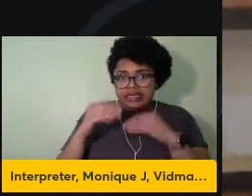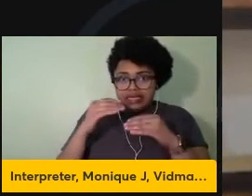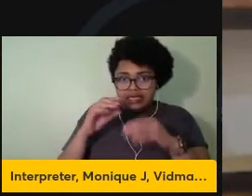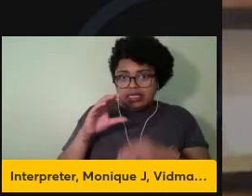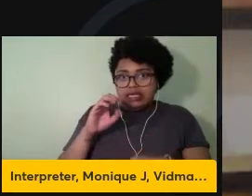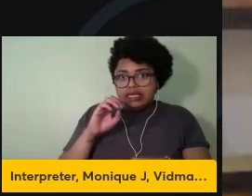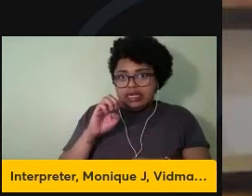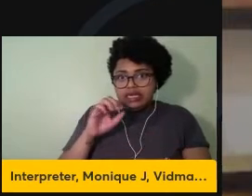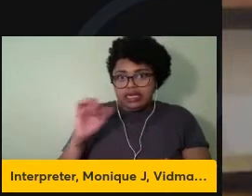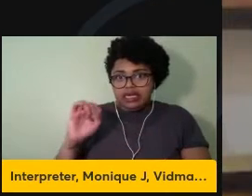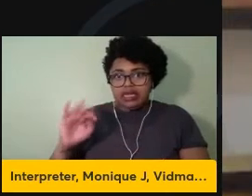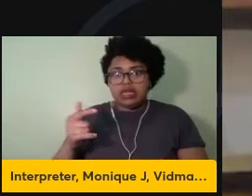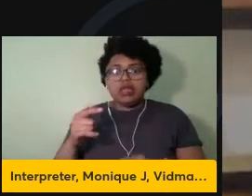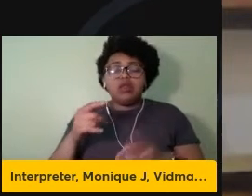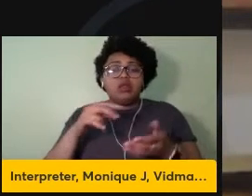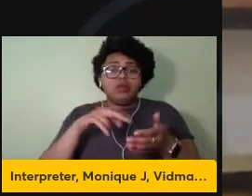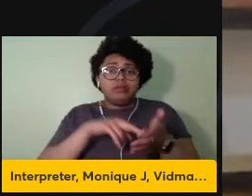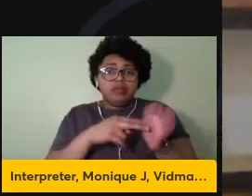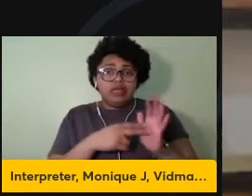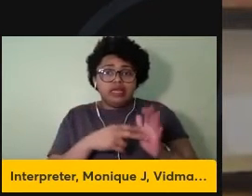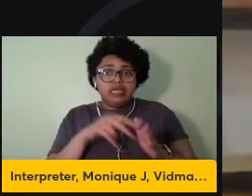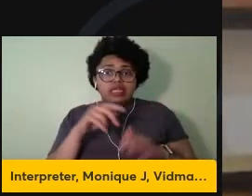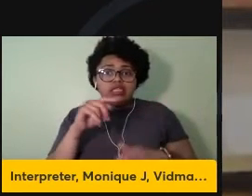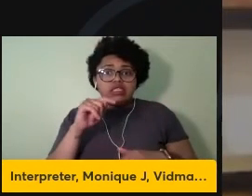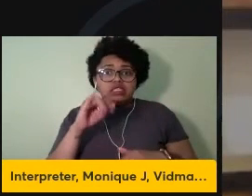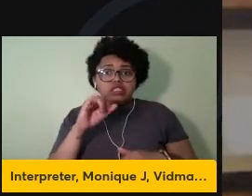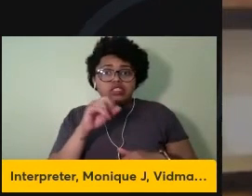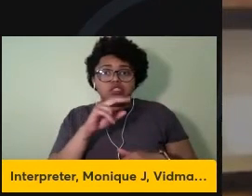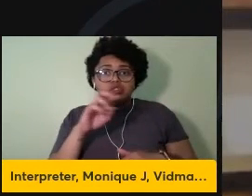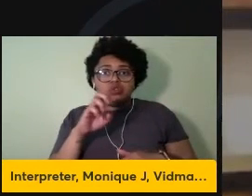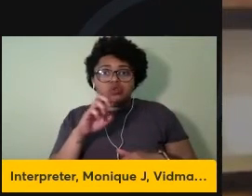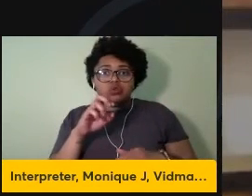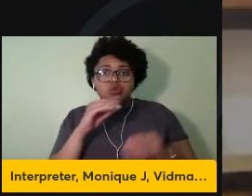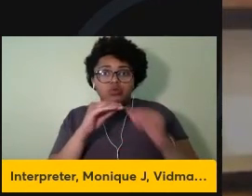homeostasis and repair, as well as pathogen clearance.